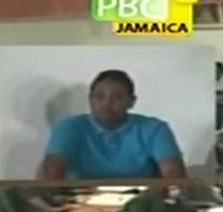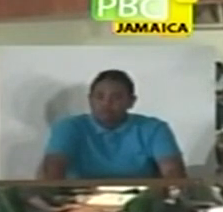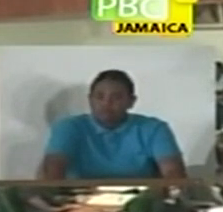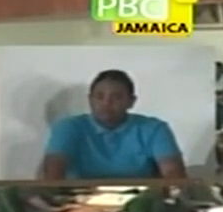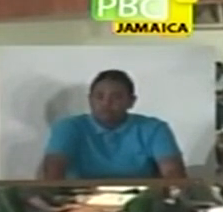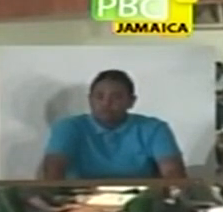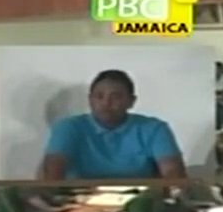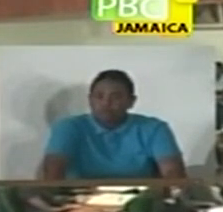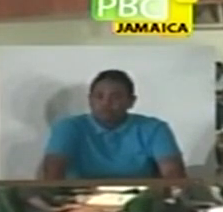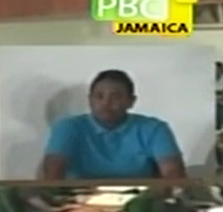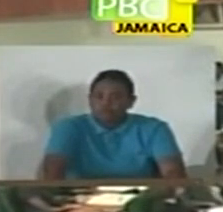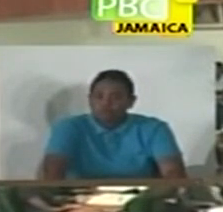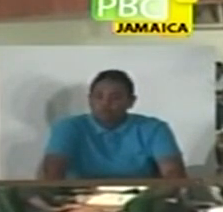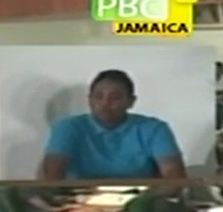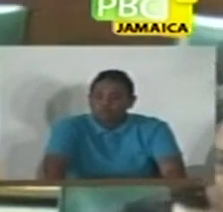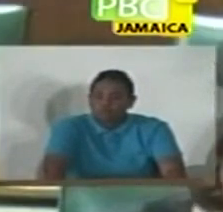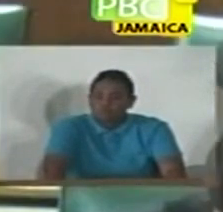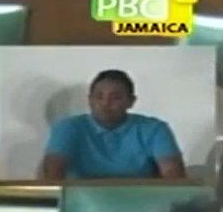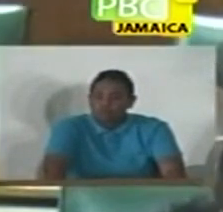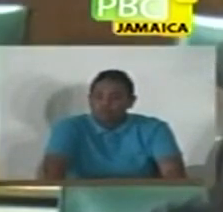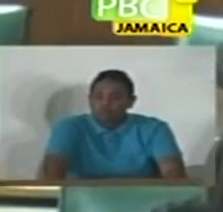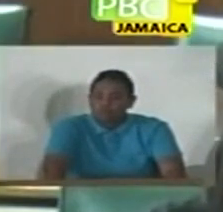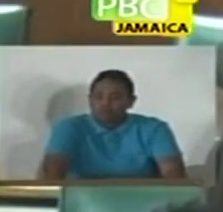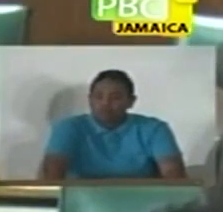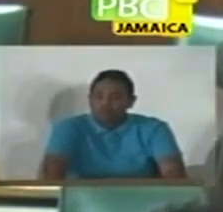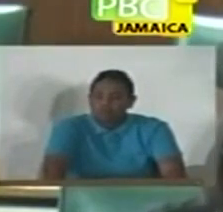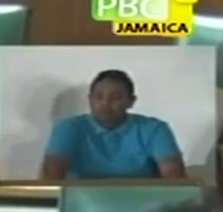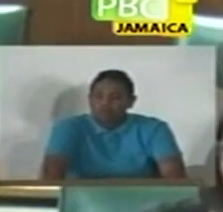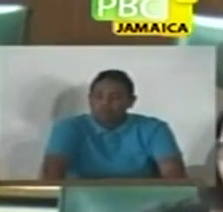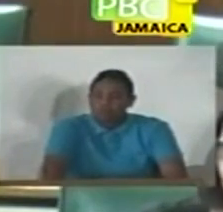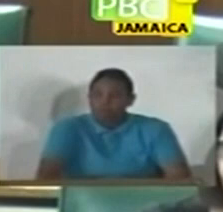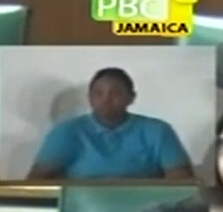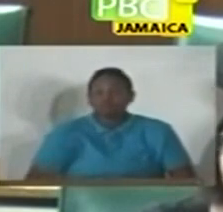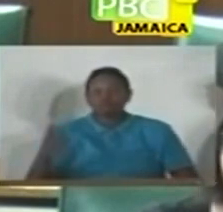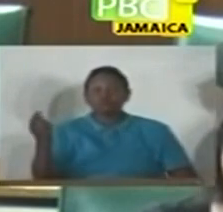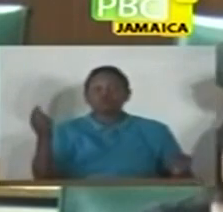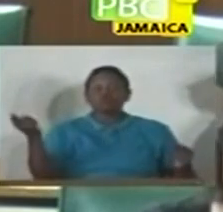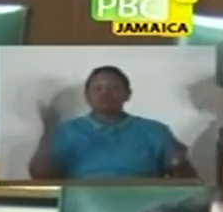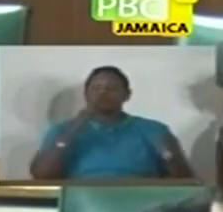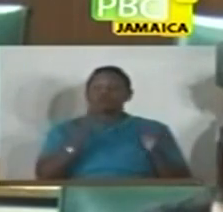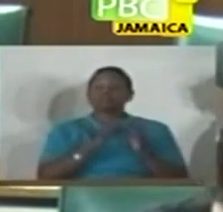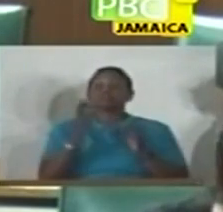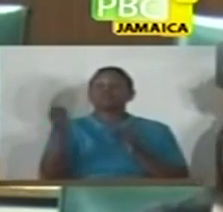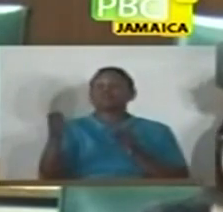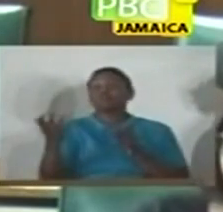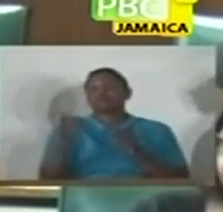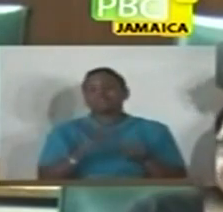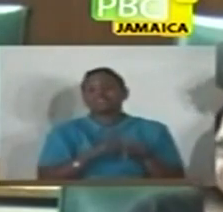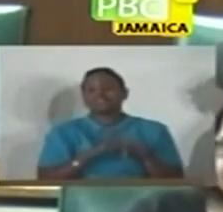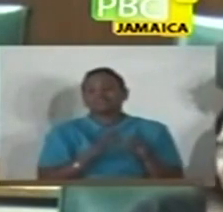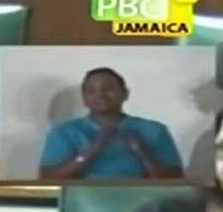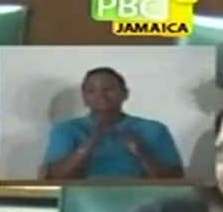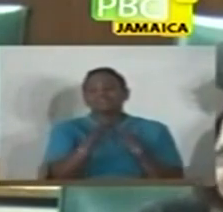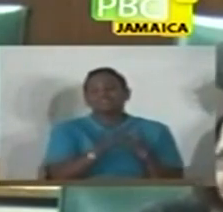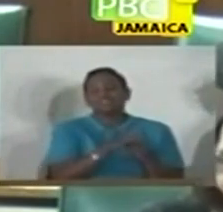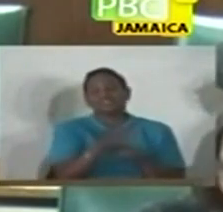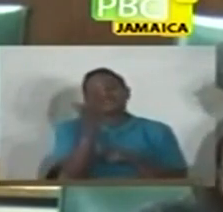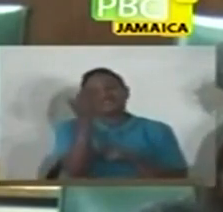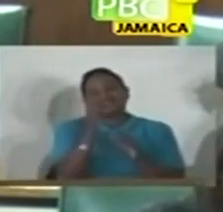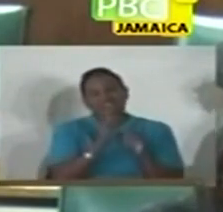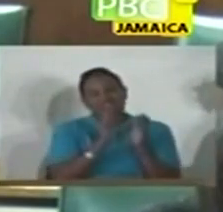at the rate he's going, he might need an extension to that as well. But for now, we will just deal